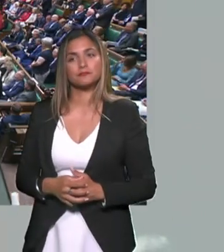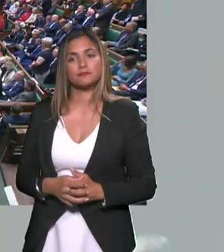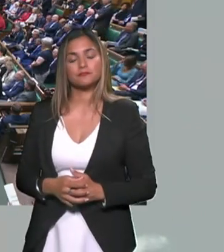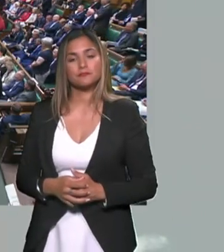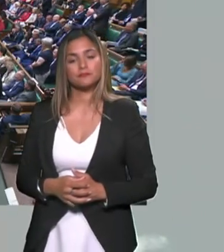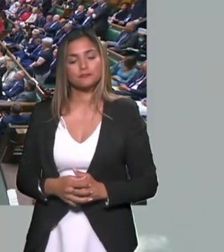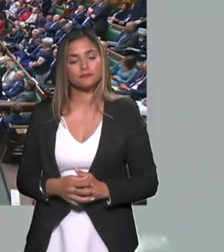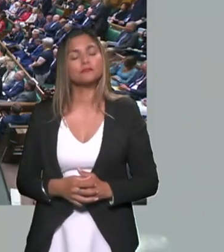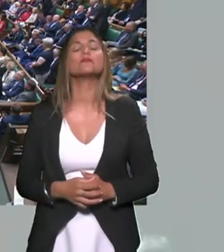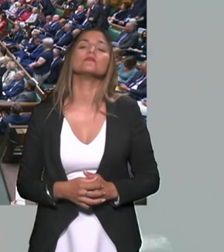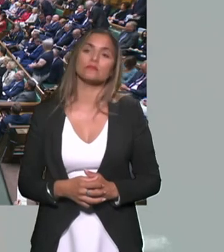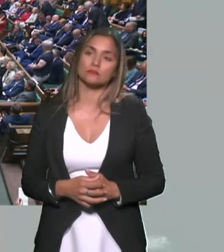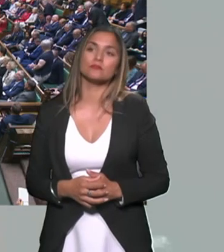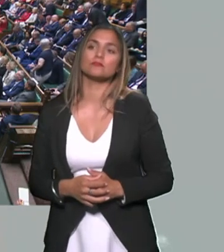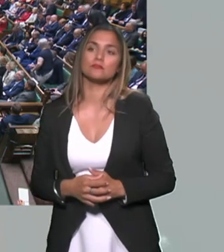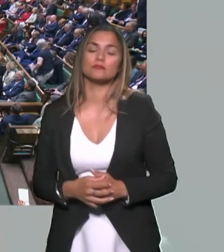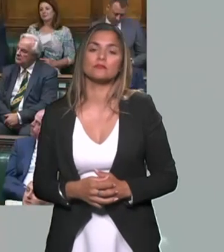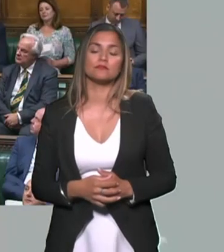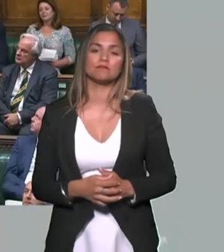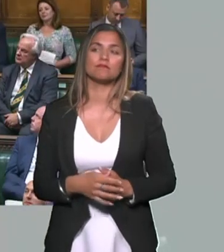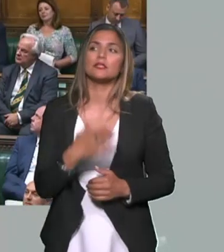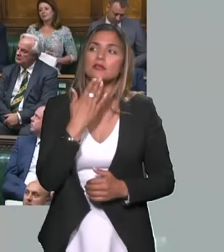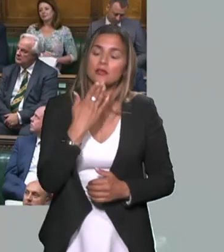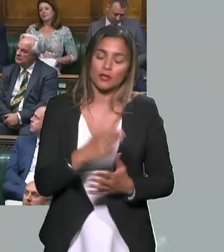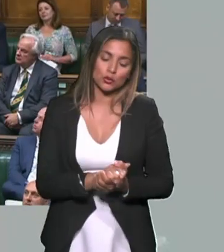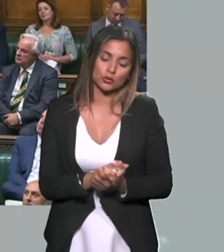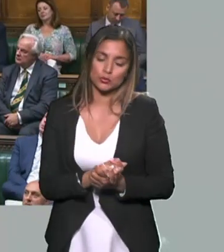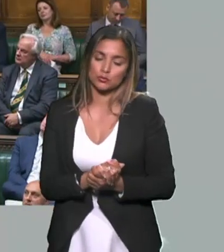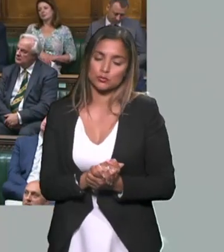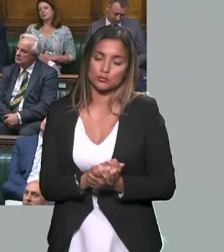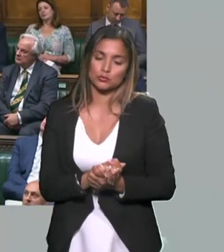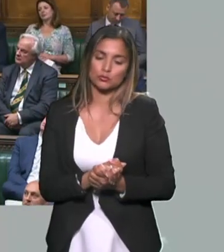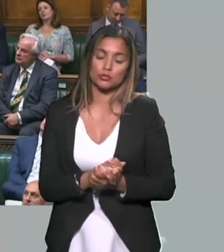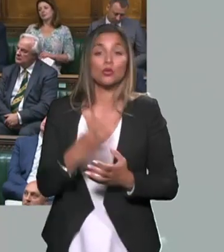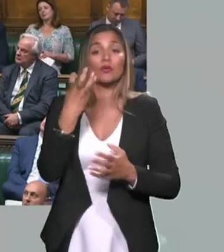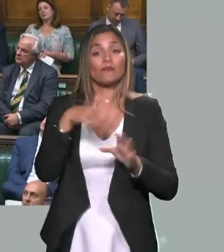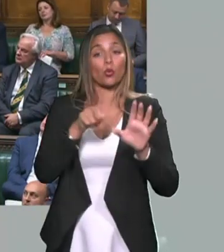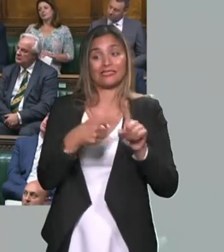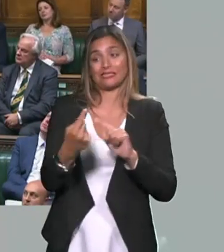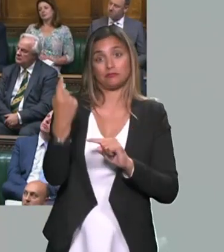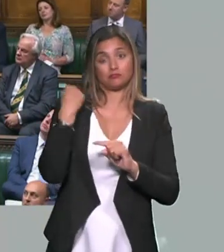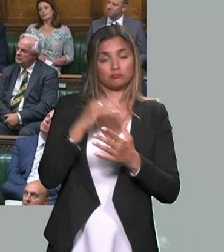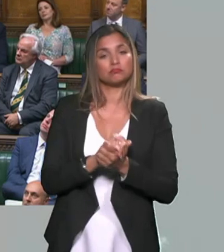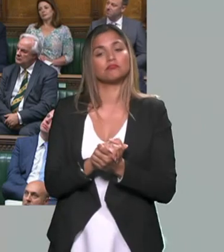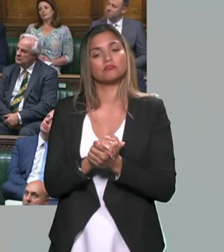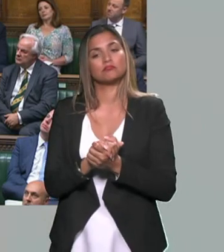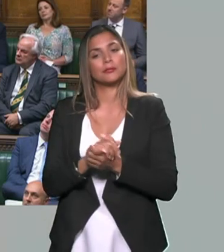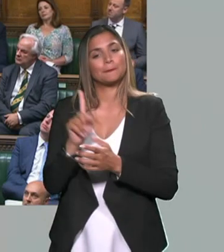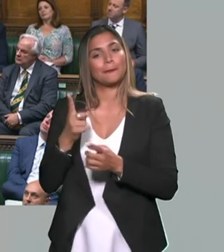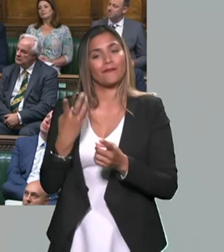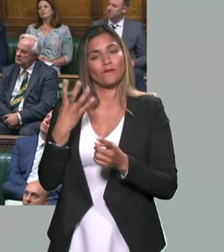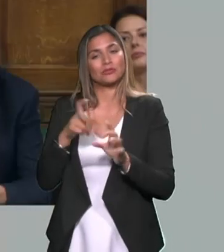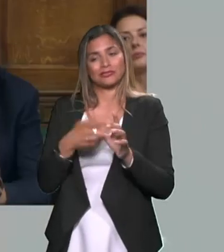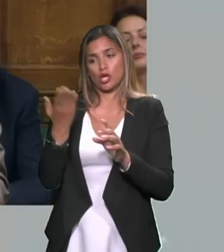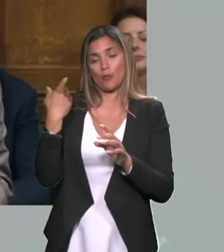Thank you, Mr. Speaker. Mr. Speaker, 40 years ago, 10 young people from Rugby's West Indian community travelled to